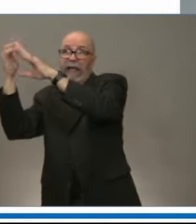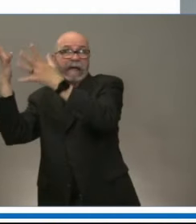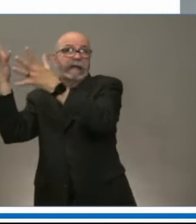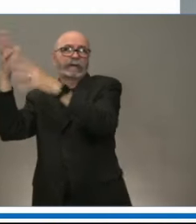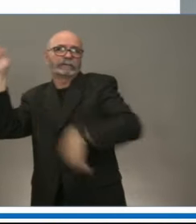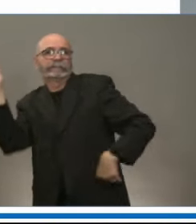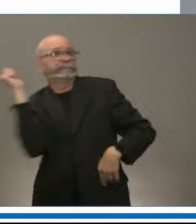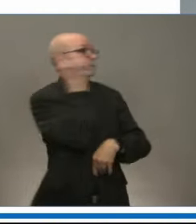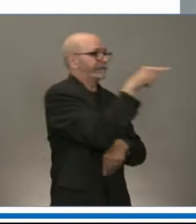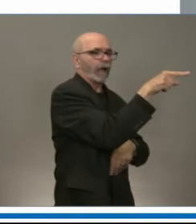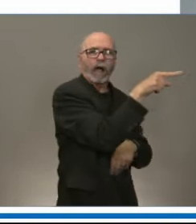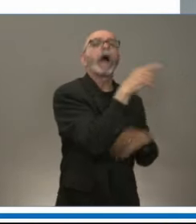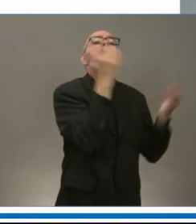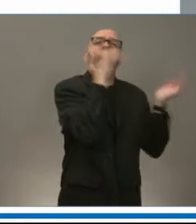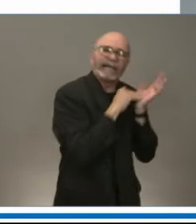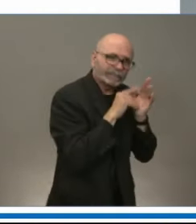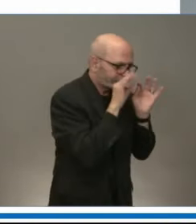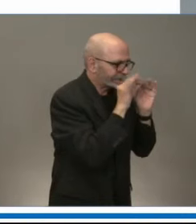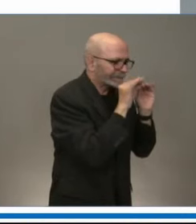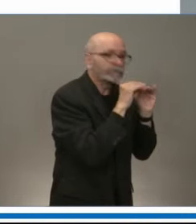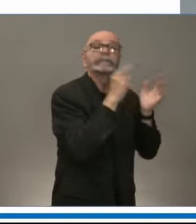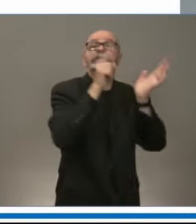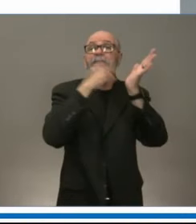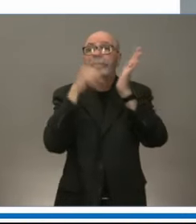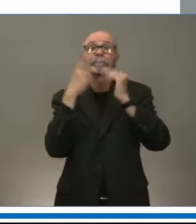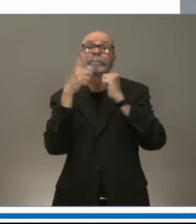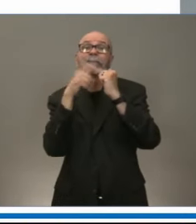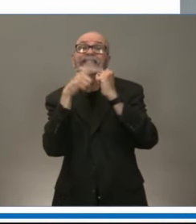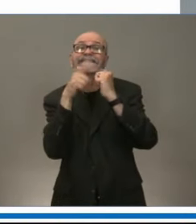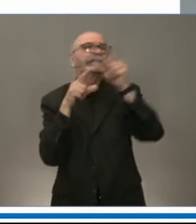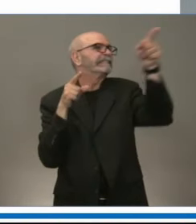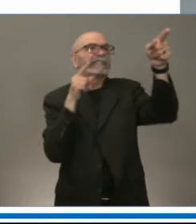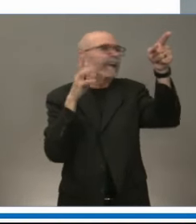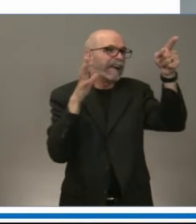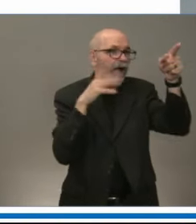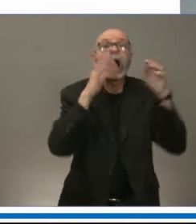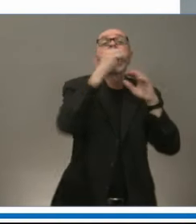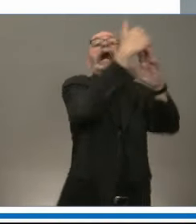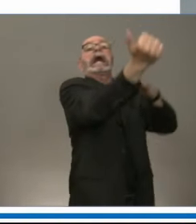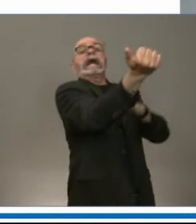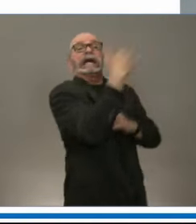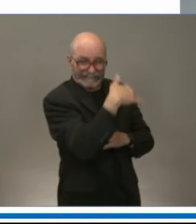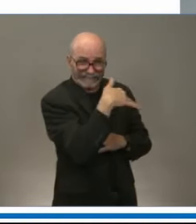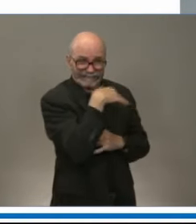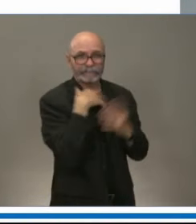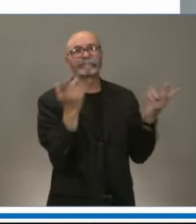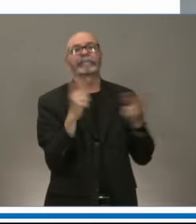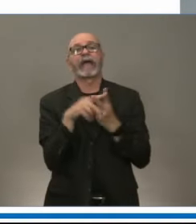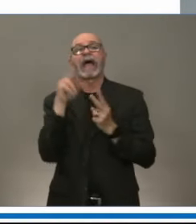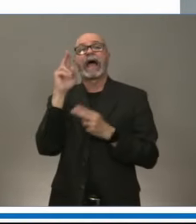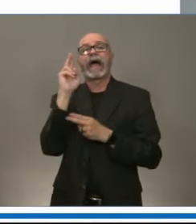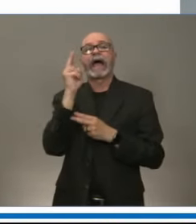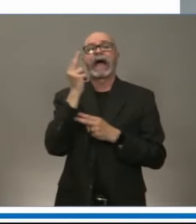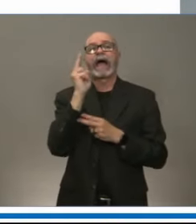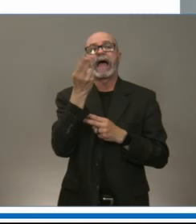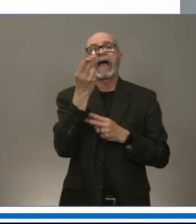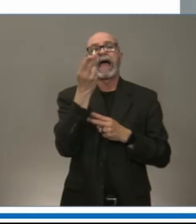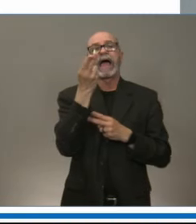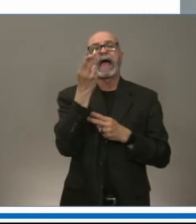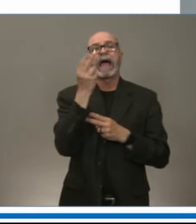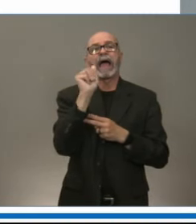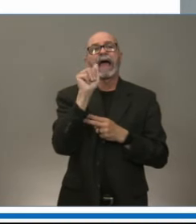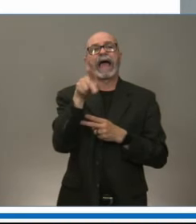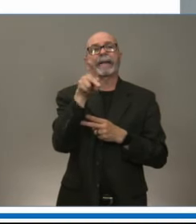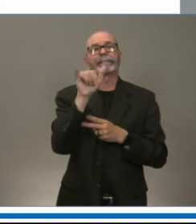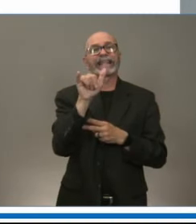temporarily. We've done the same for Happy Valley, Goose Bay, being good neighbors. So you can't match up what we're reporting in